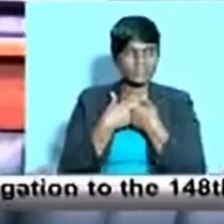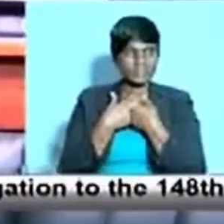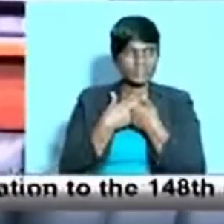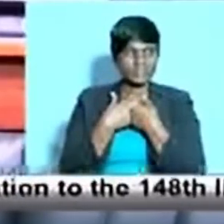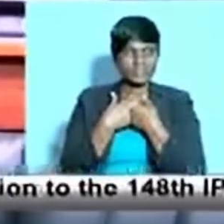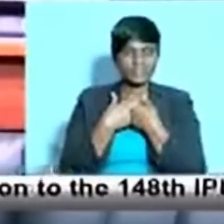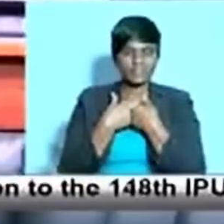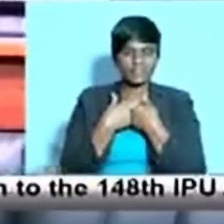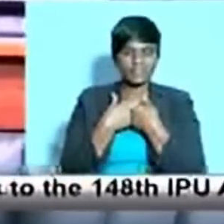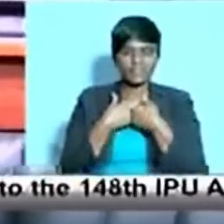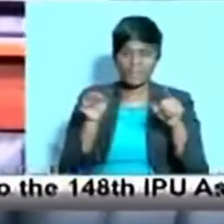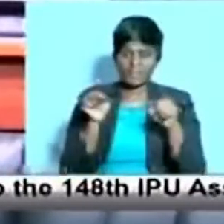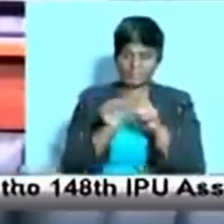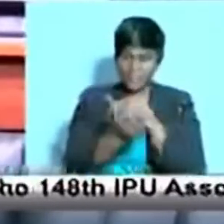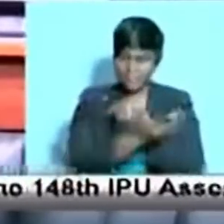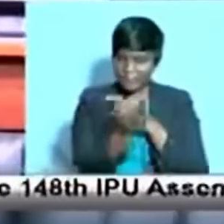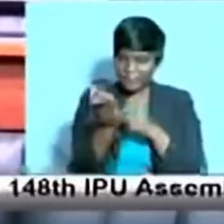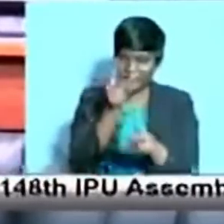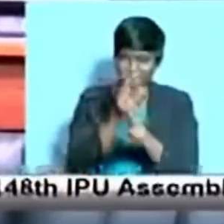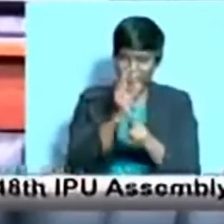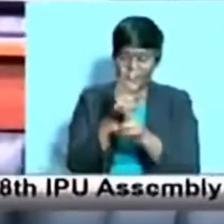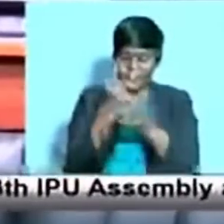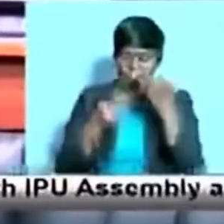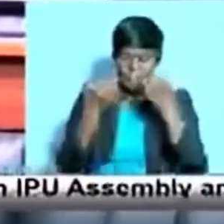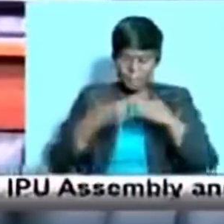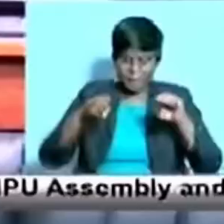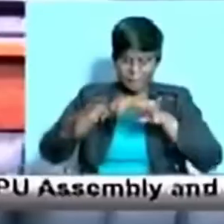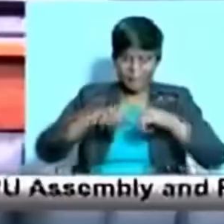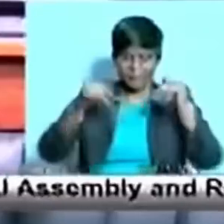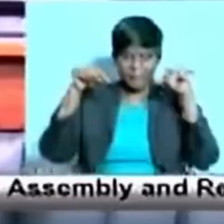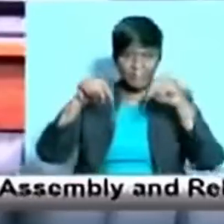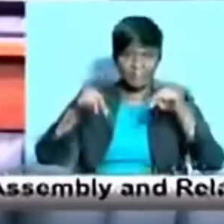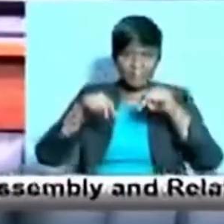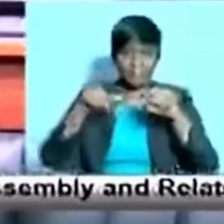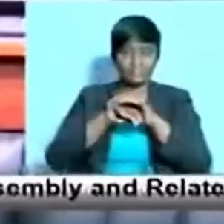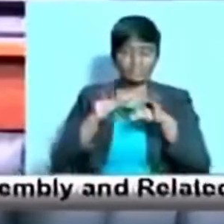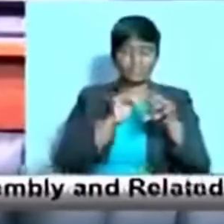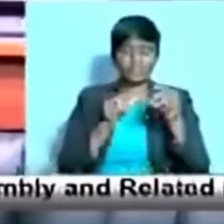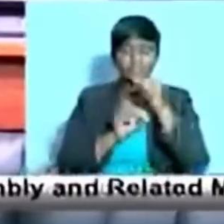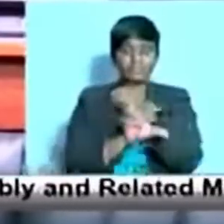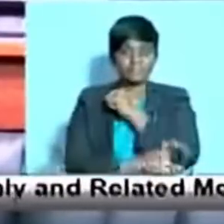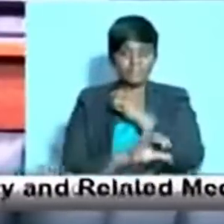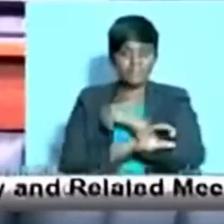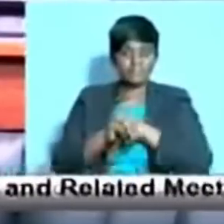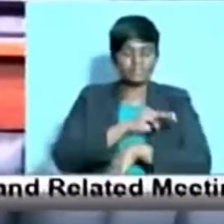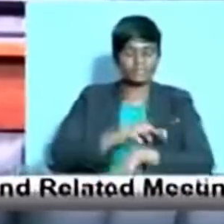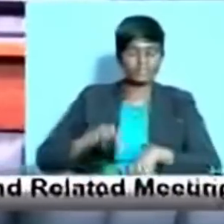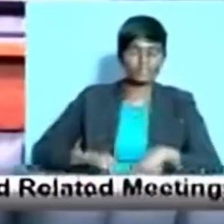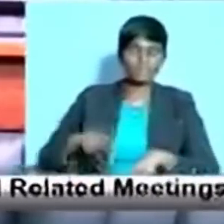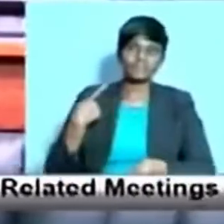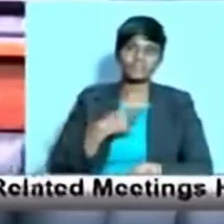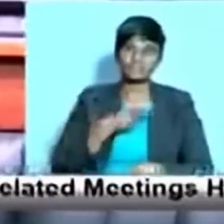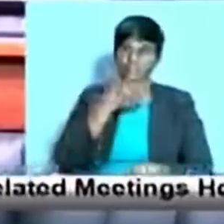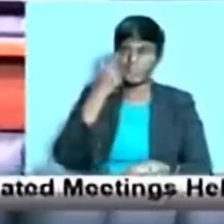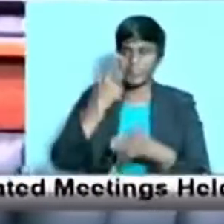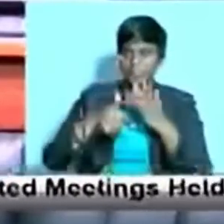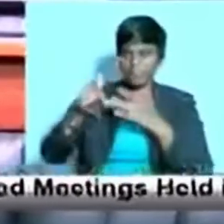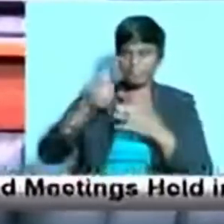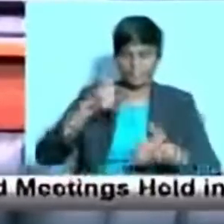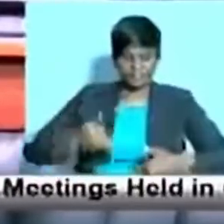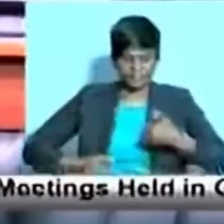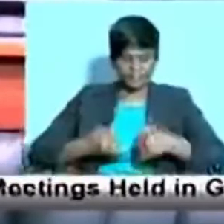And it's these rights that even here in our country that members of Parliament must enjoy.